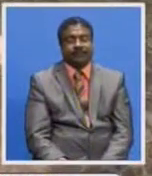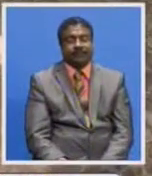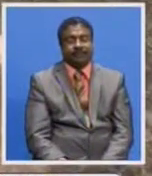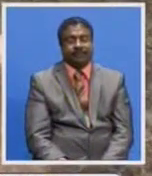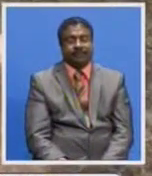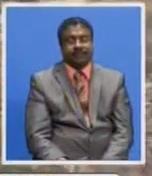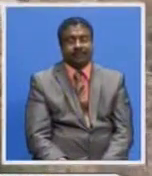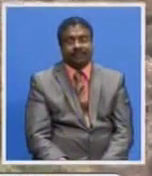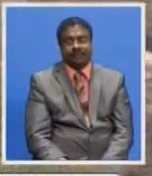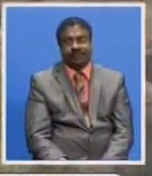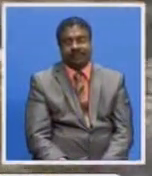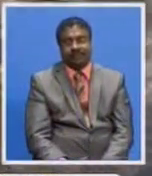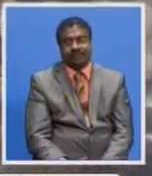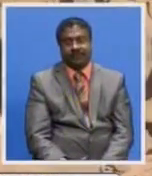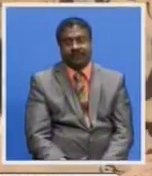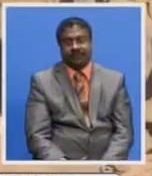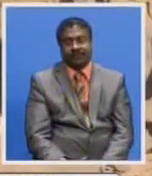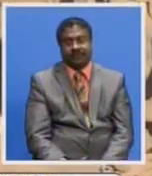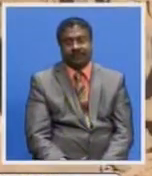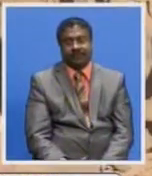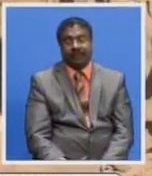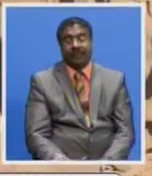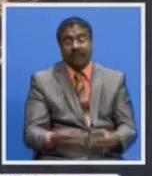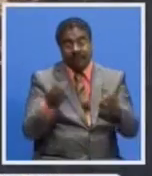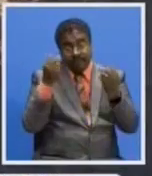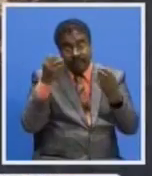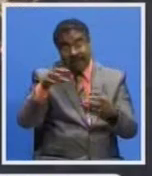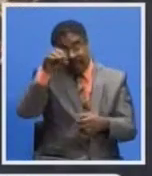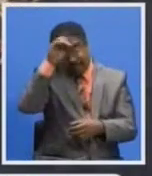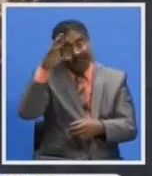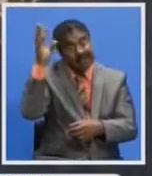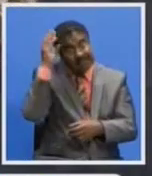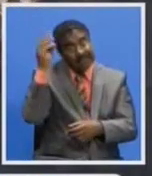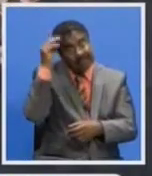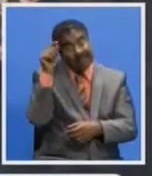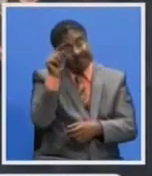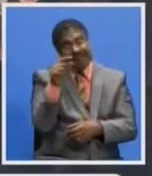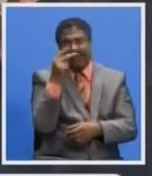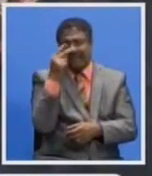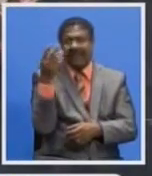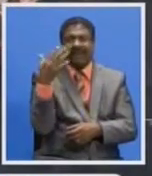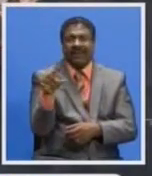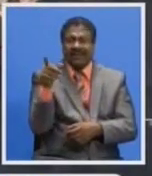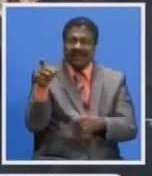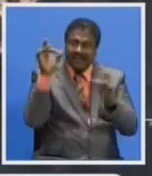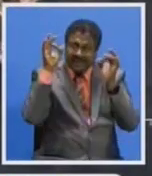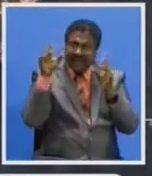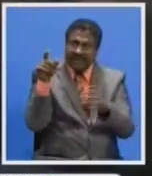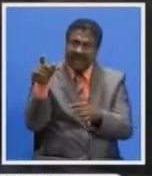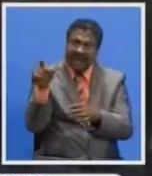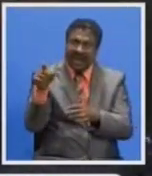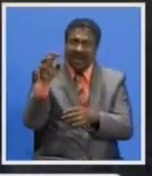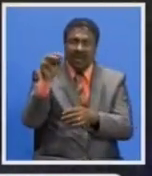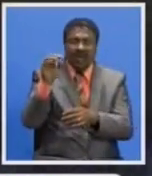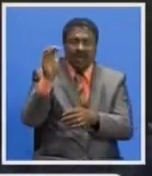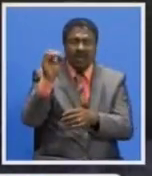Continues. Several mining experts have raised concern over the dangers of the Mopani Copper Mine sinkhole.